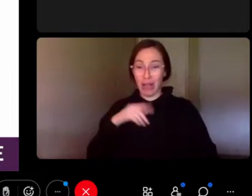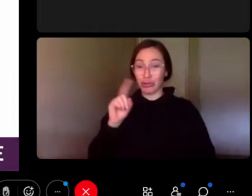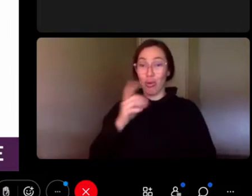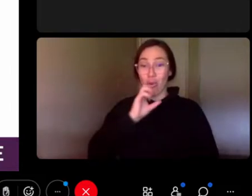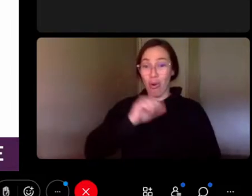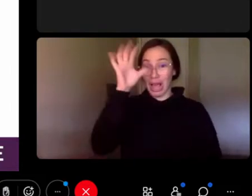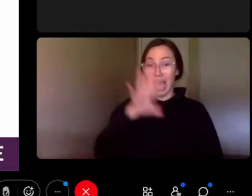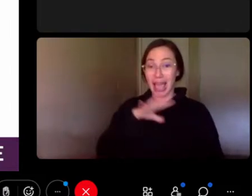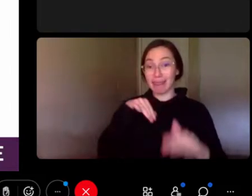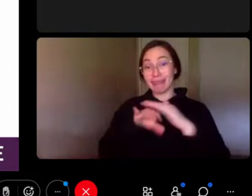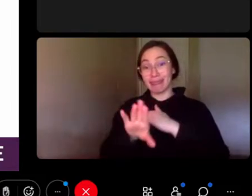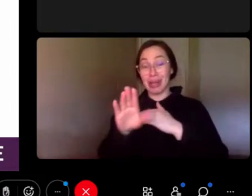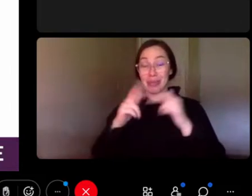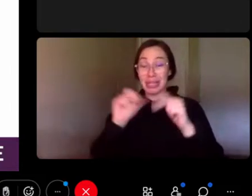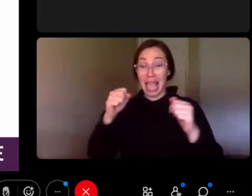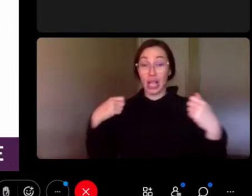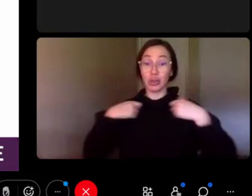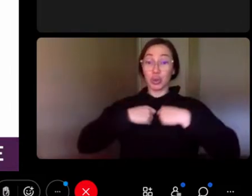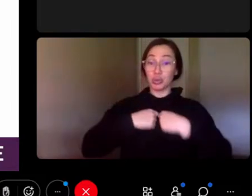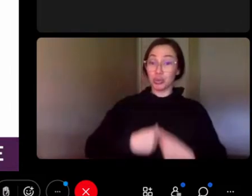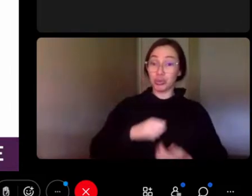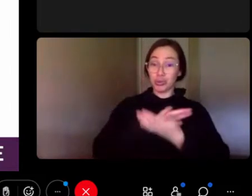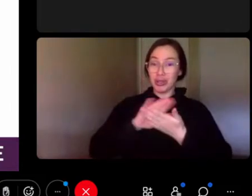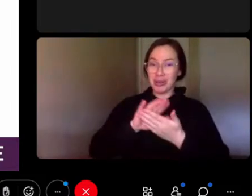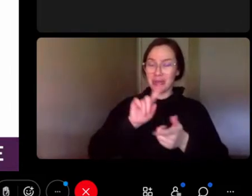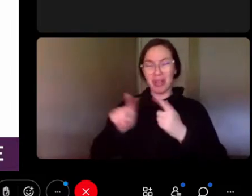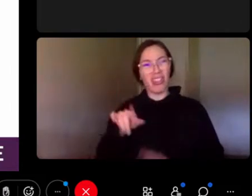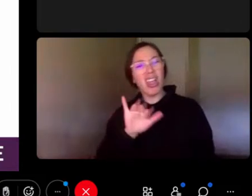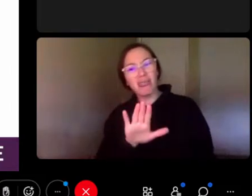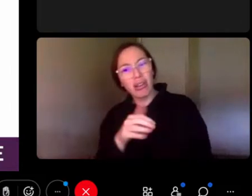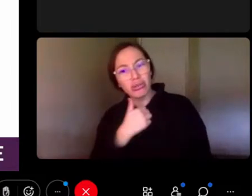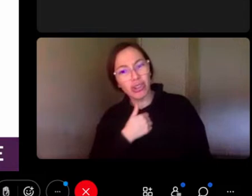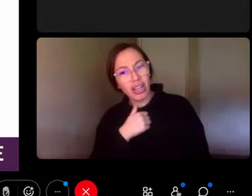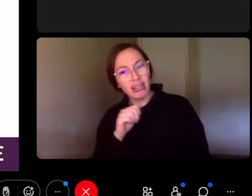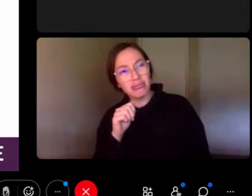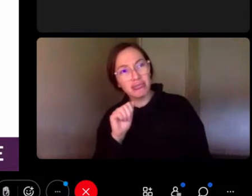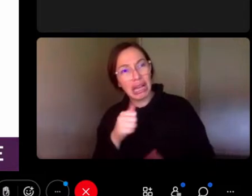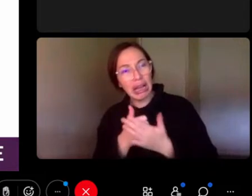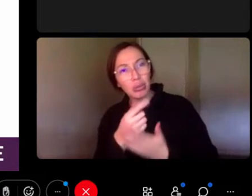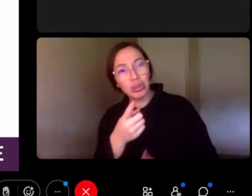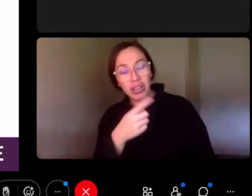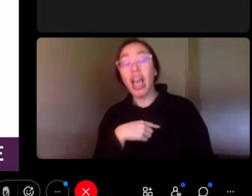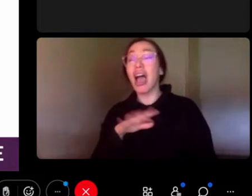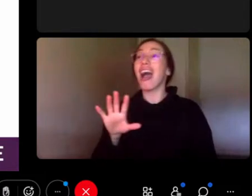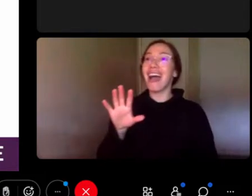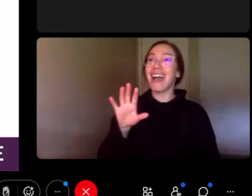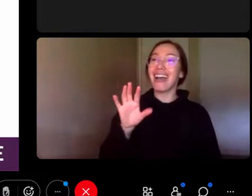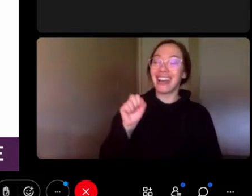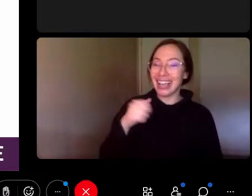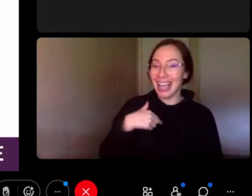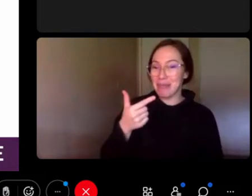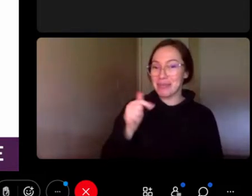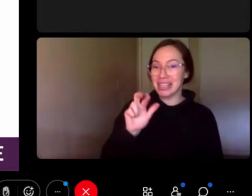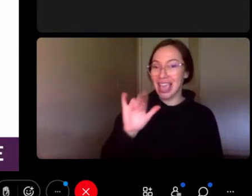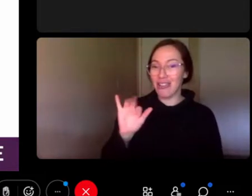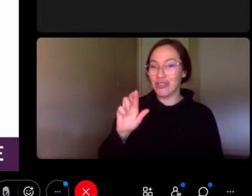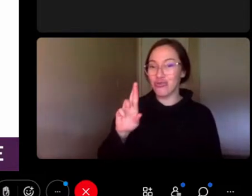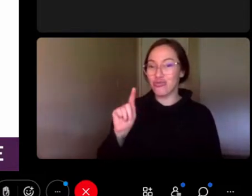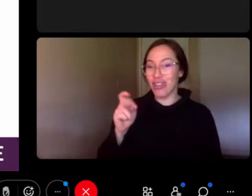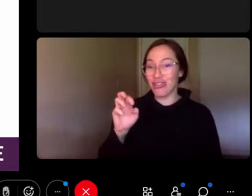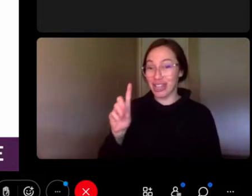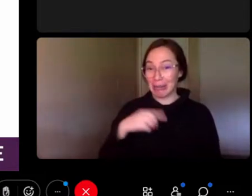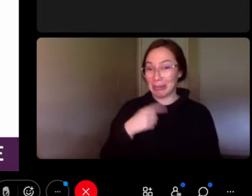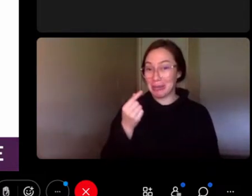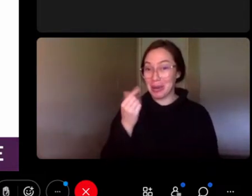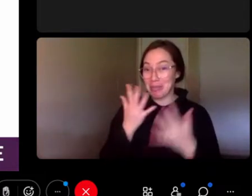into the building. I might have had a suit on, but they would stop and say, I'm sorry, can I help you? And I'd say, I'm Gary Rutherford. I'm kind of embarrassed